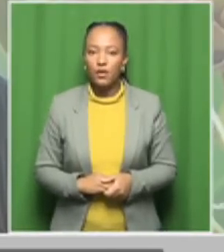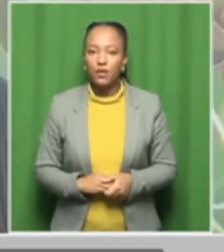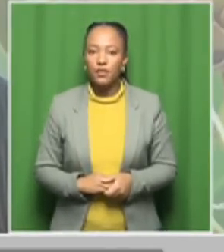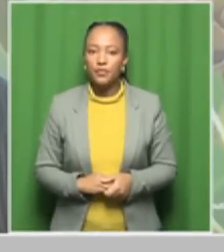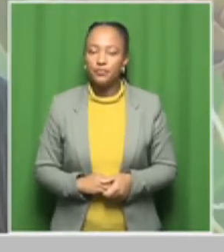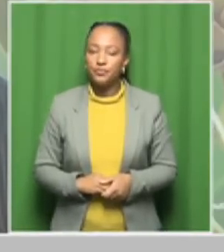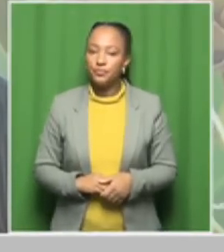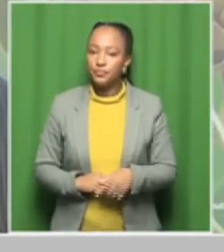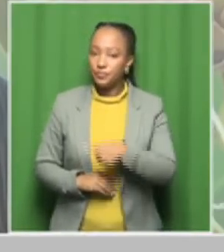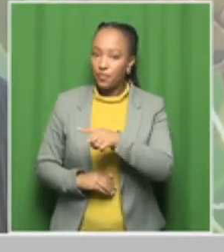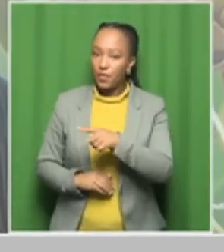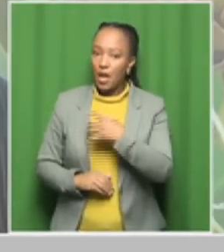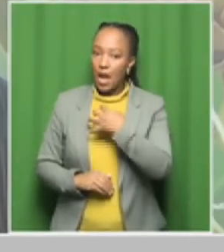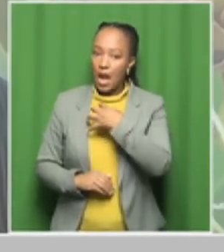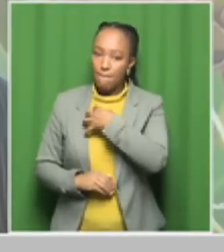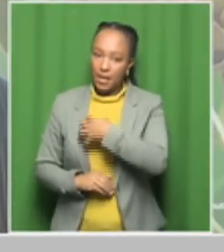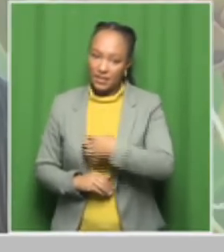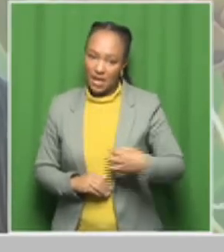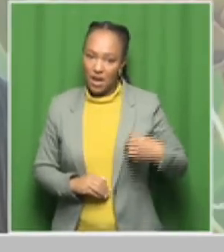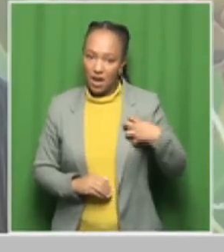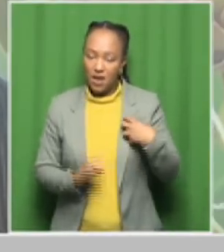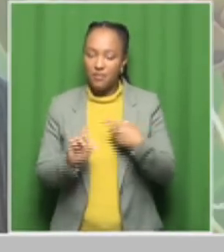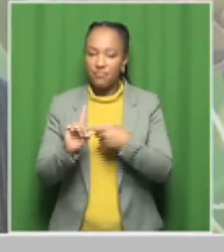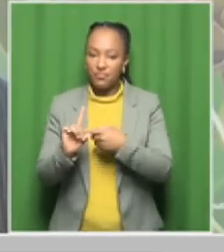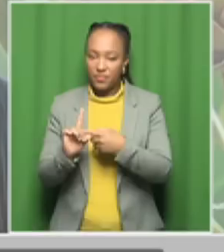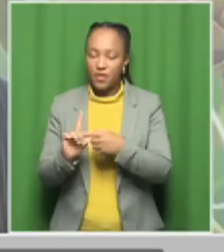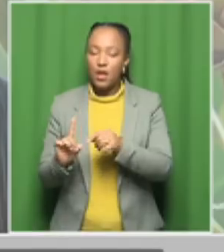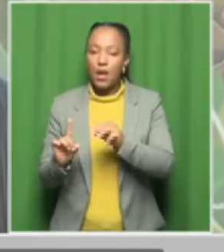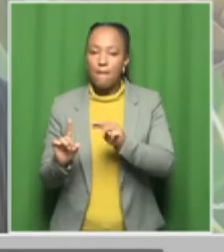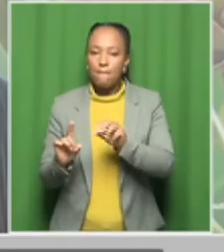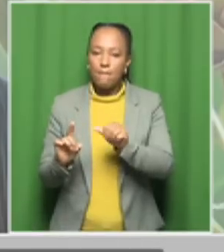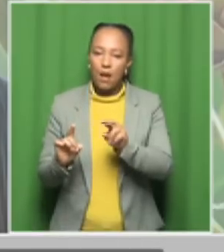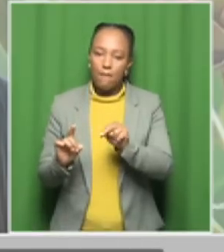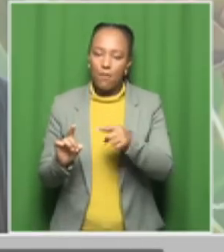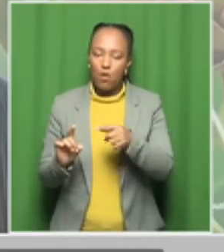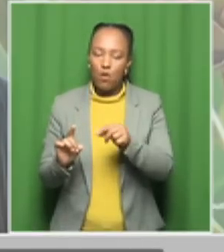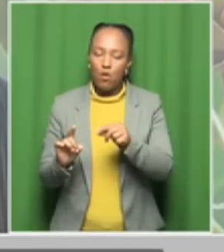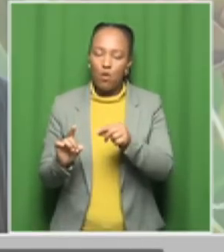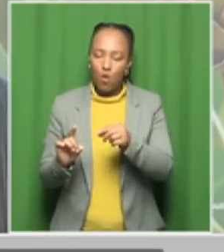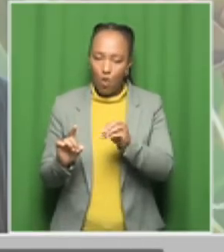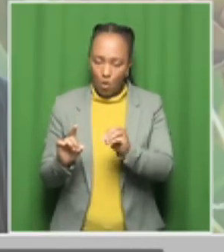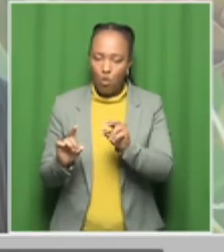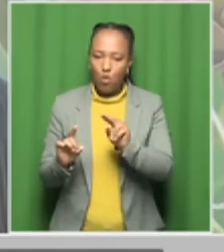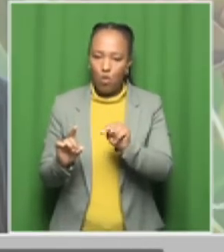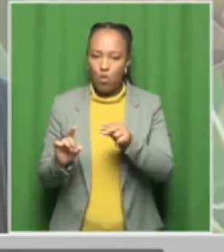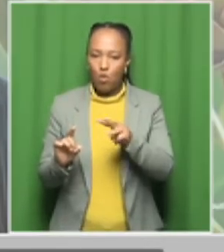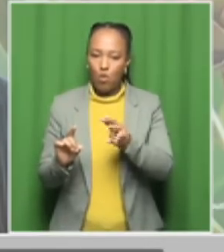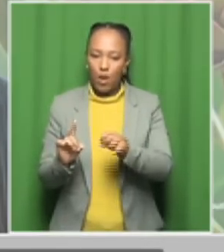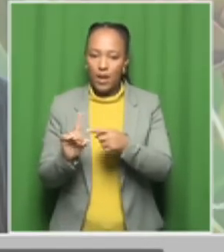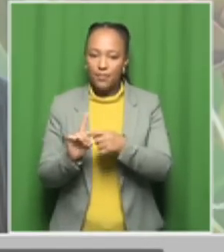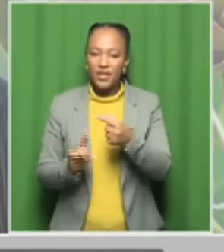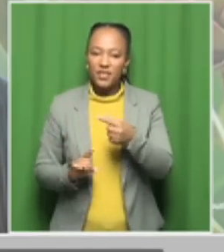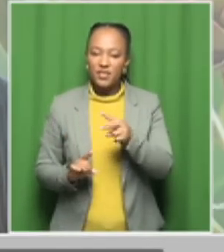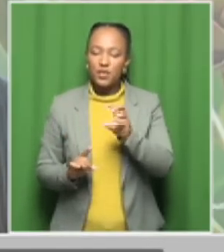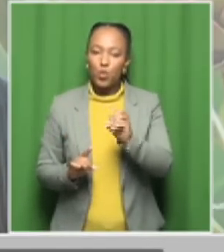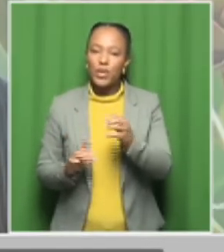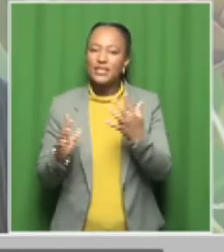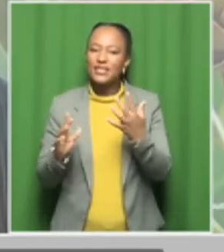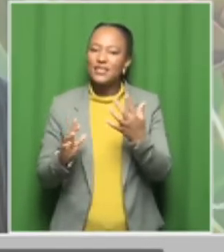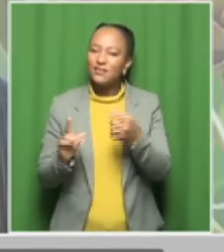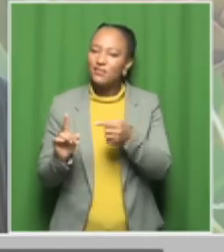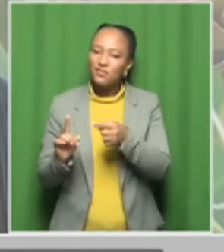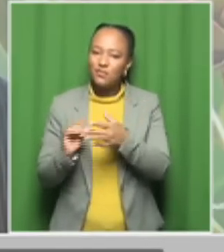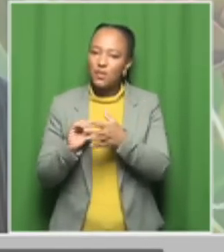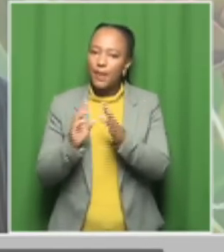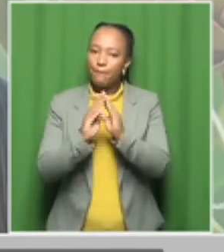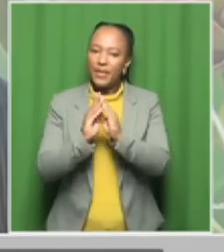to be, how will South Africa's presidency of the G20 benefit ordinary South Africans? Or